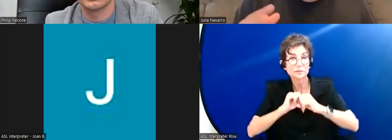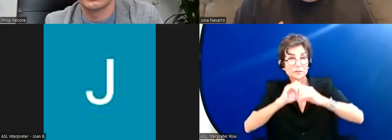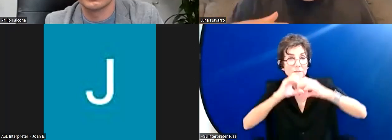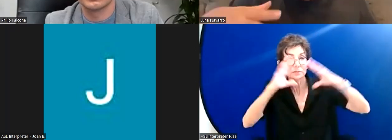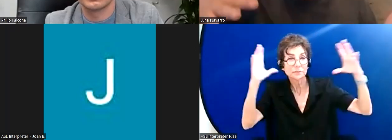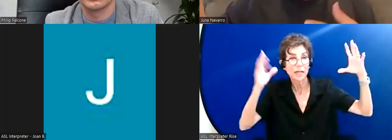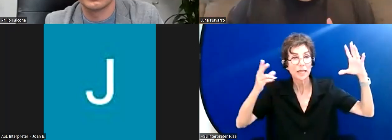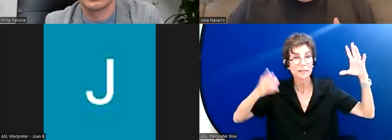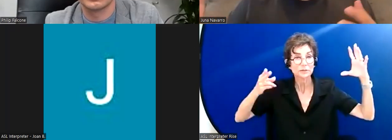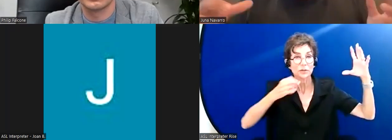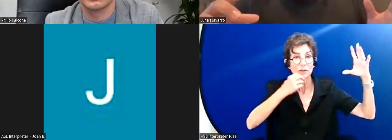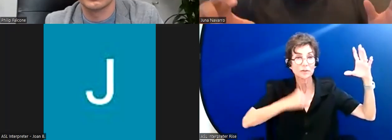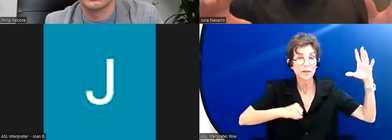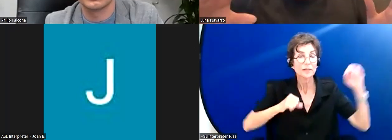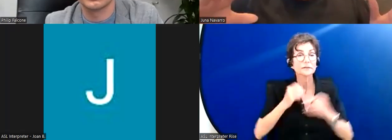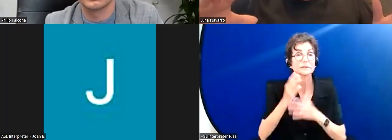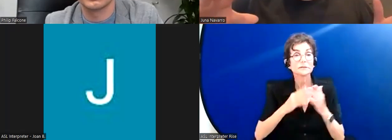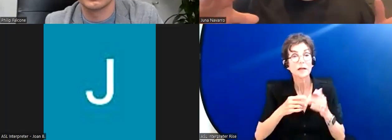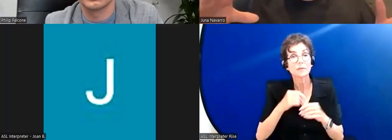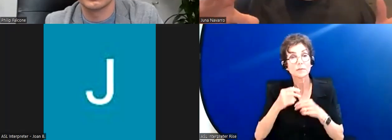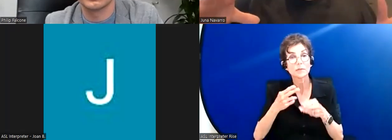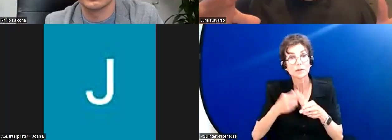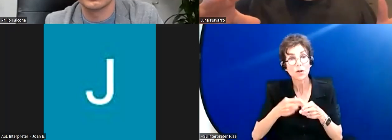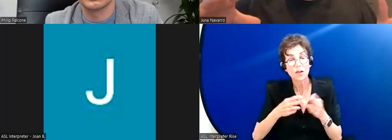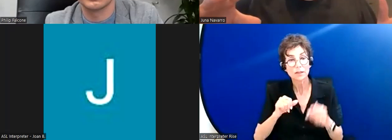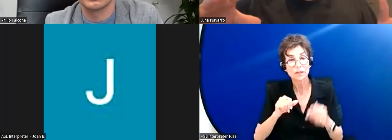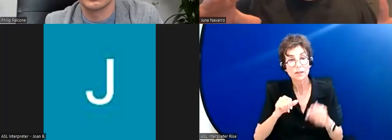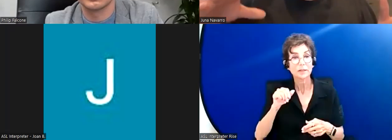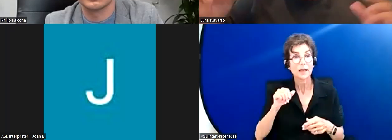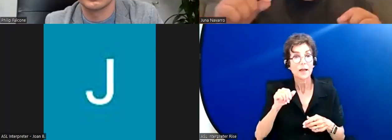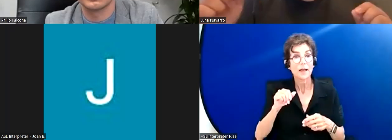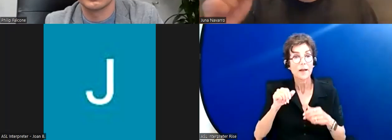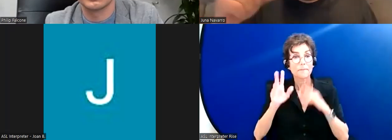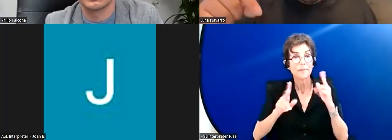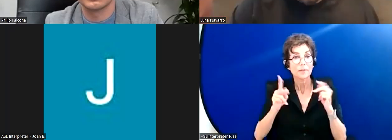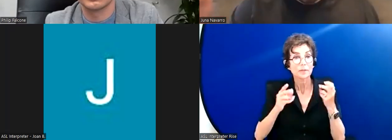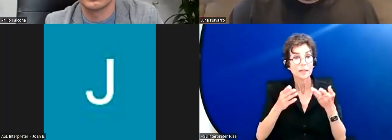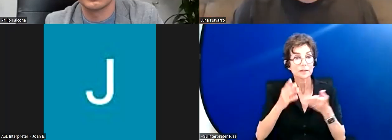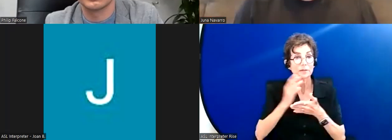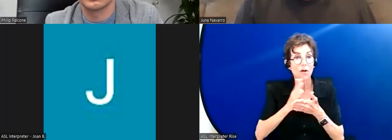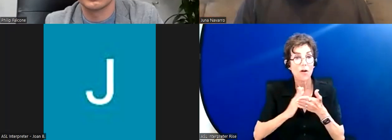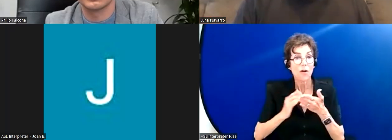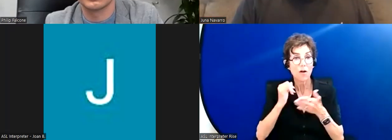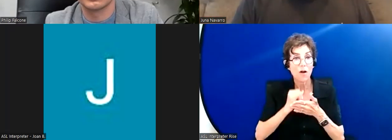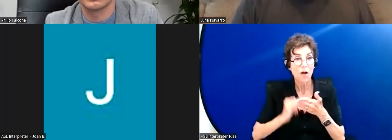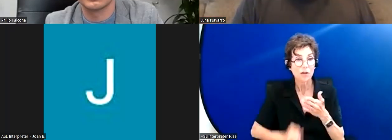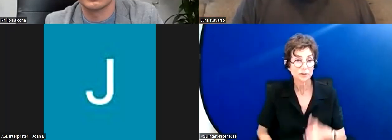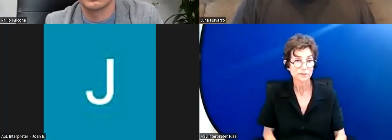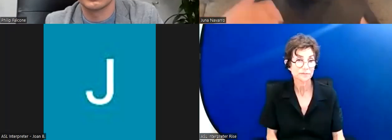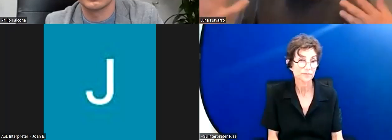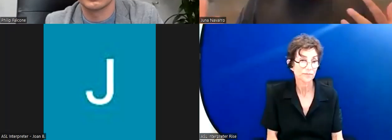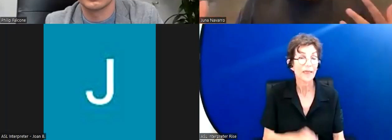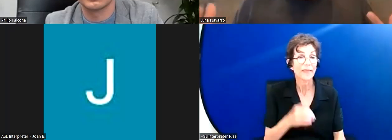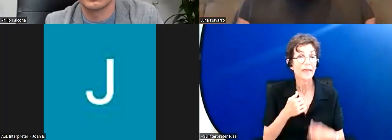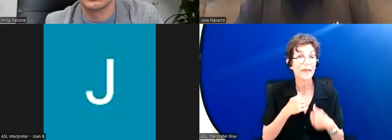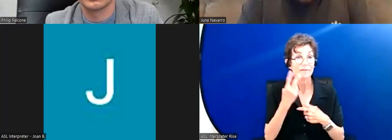organizations just call it public art. And so that way, and then they also put a 2-year agreement. So for